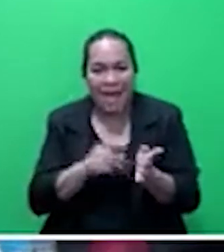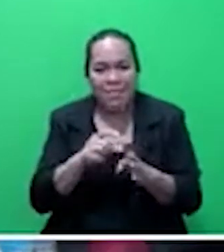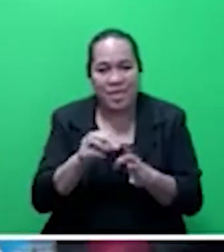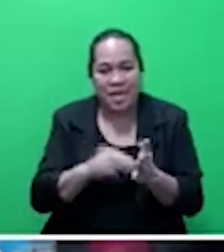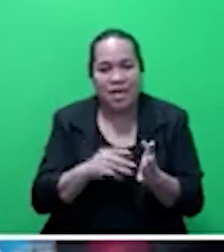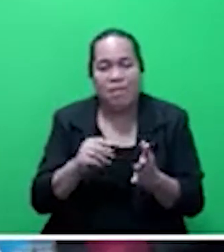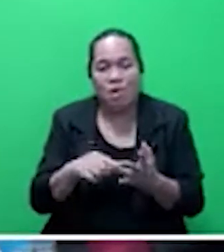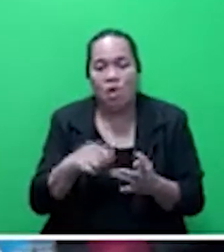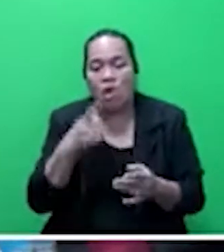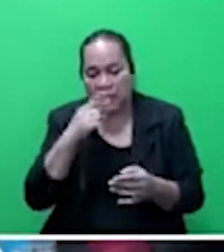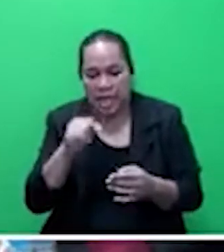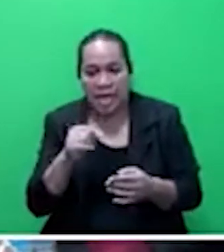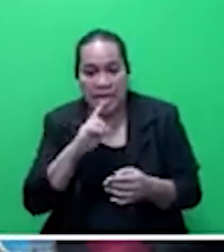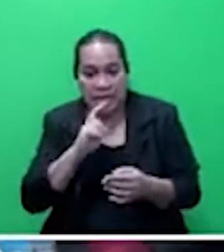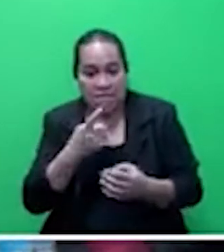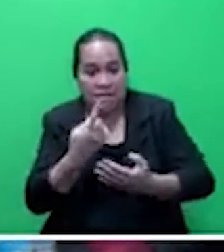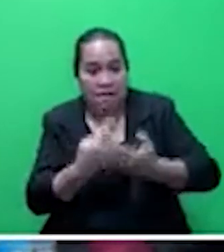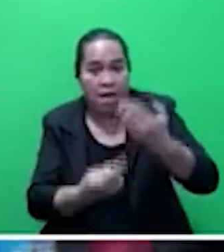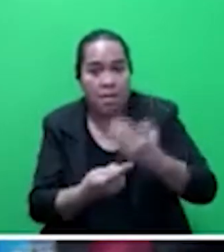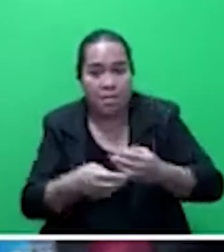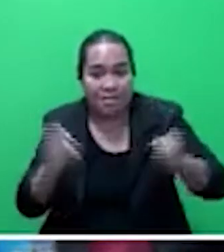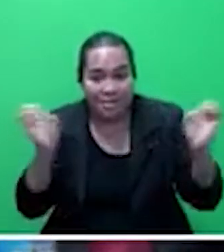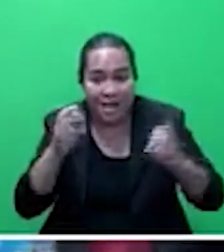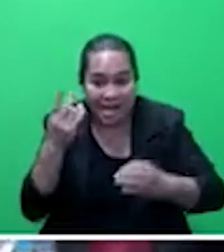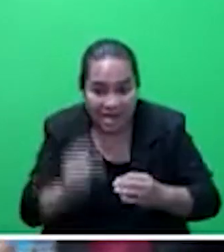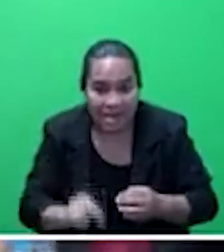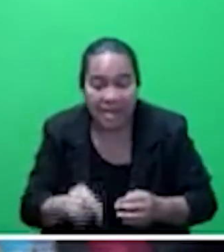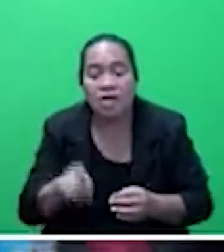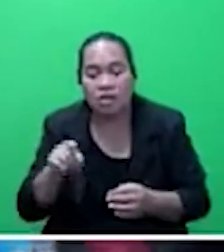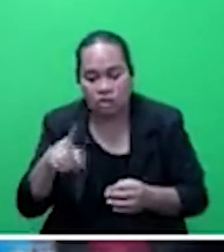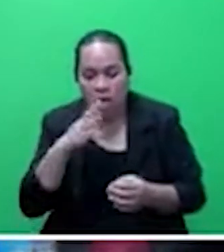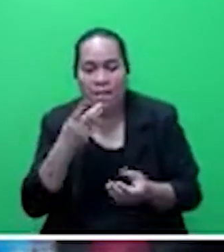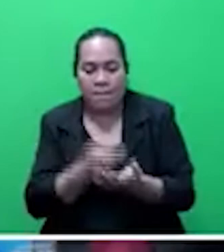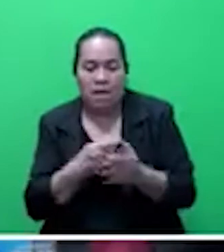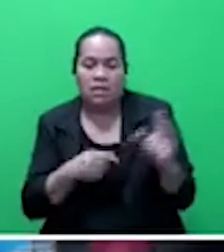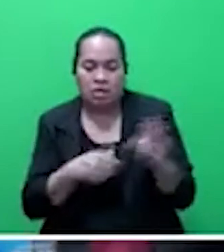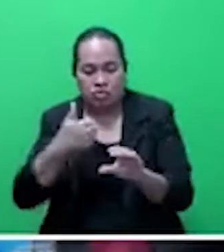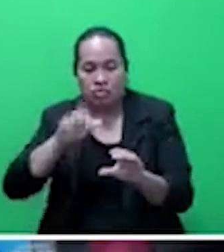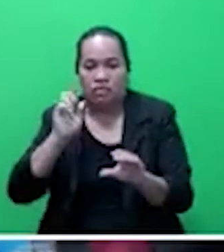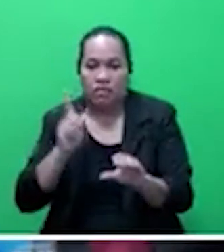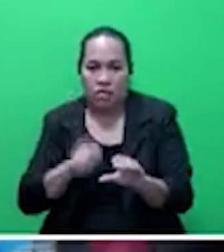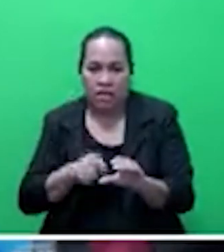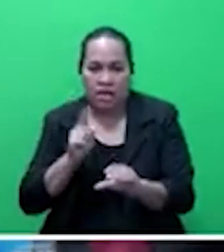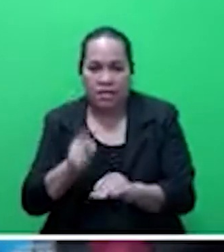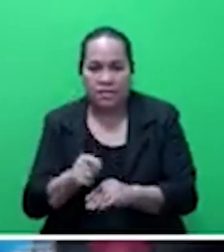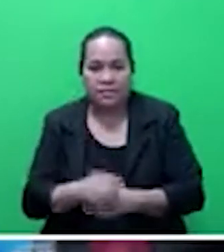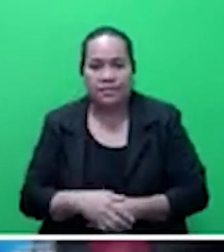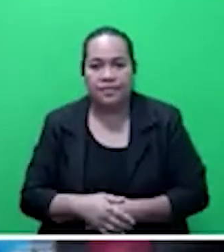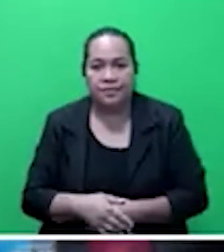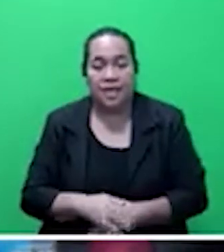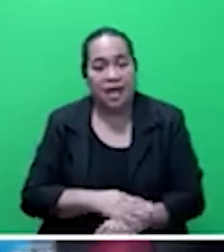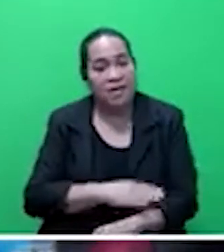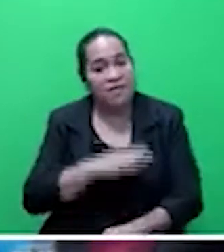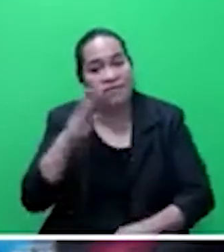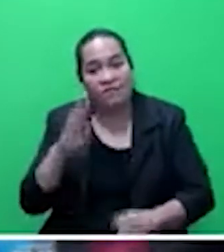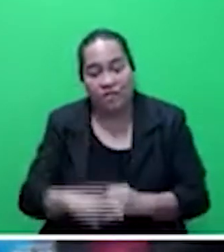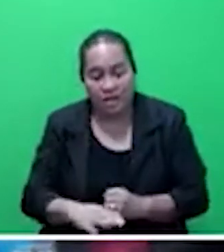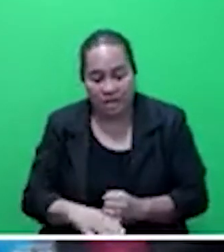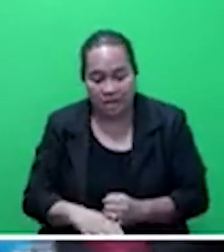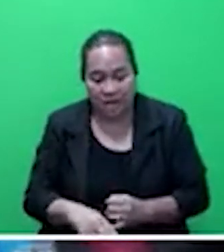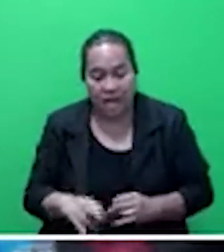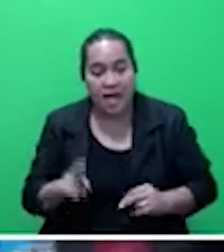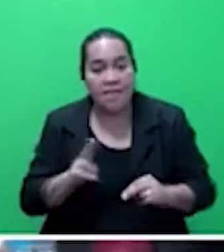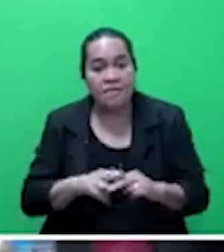of any needed humanitarian response on any climate event. Finally, Mr. Speaker, the Fijian